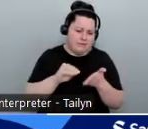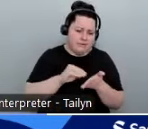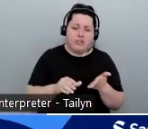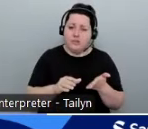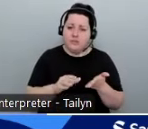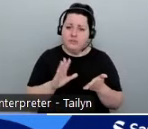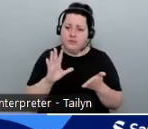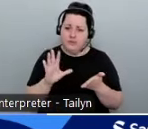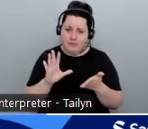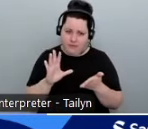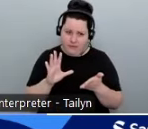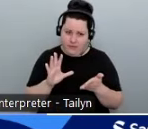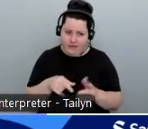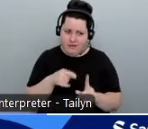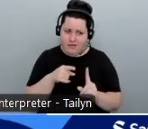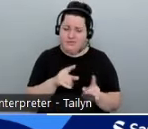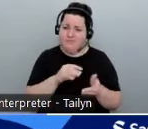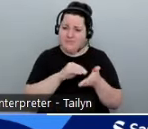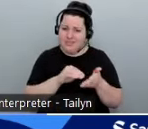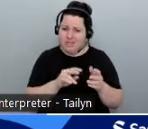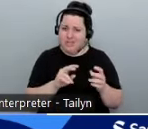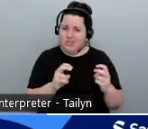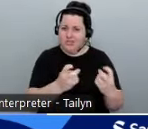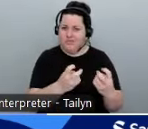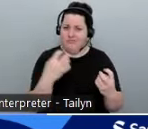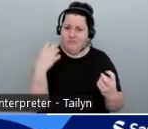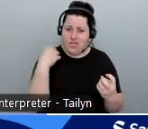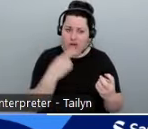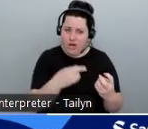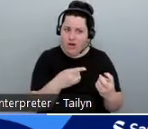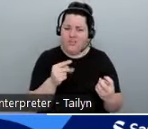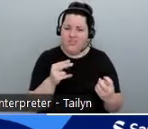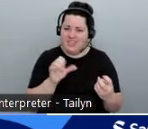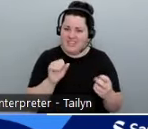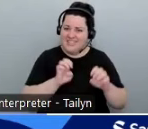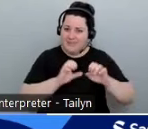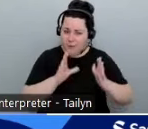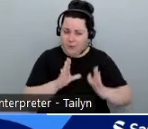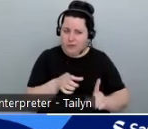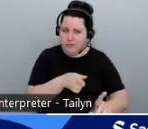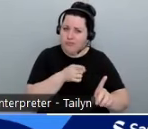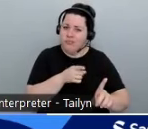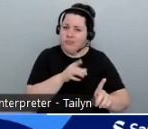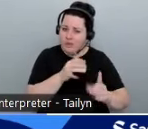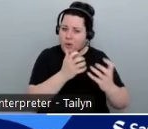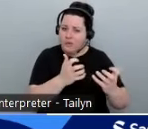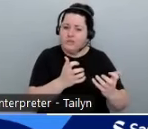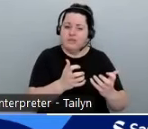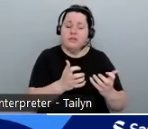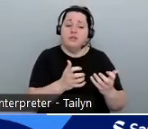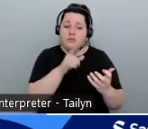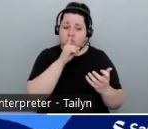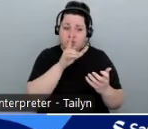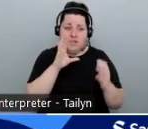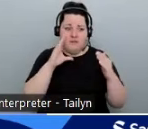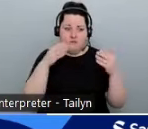at the audience of your dissertation chair or thesis evaluators, and that it's focused on the